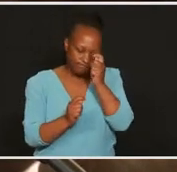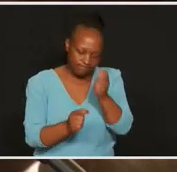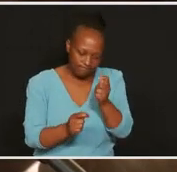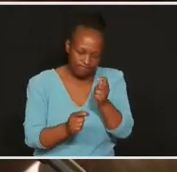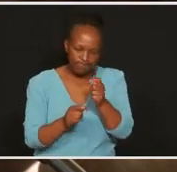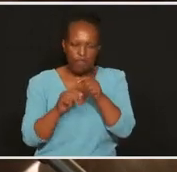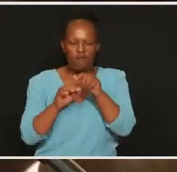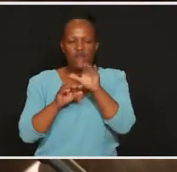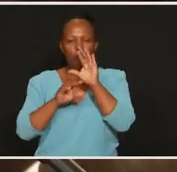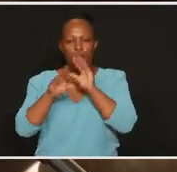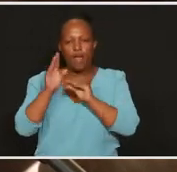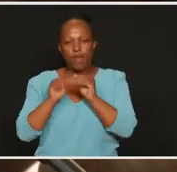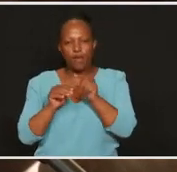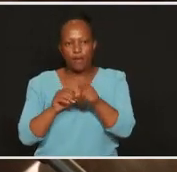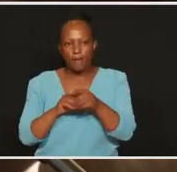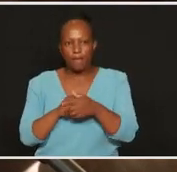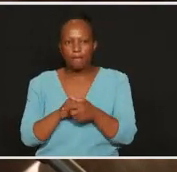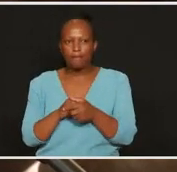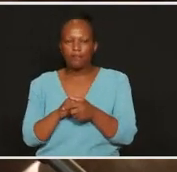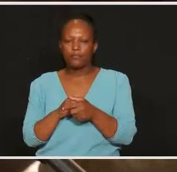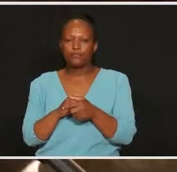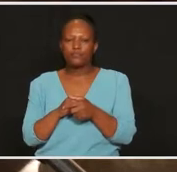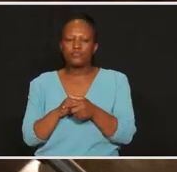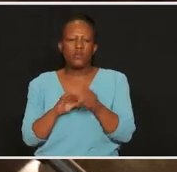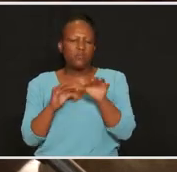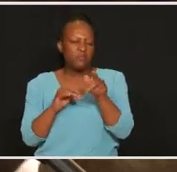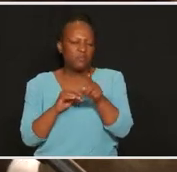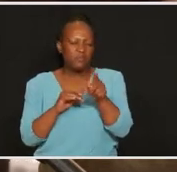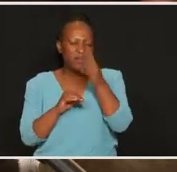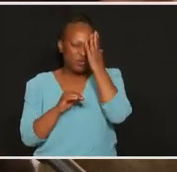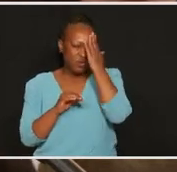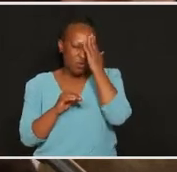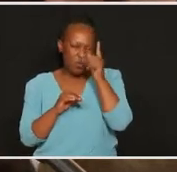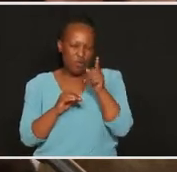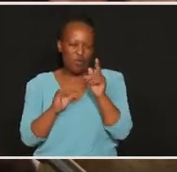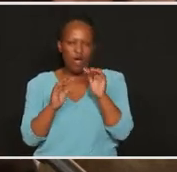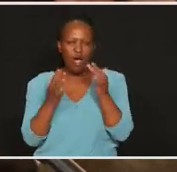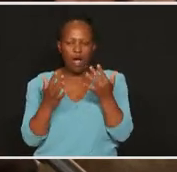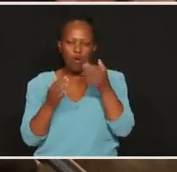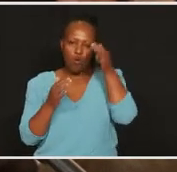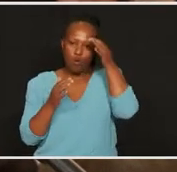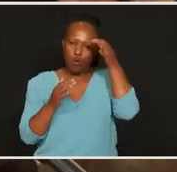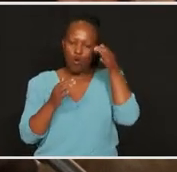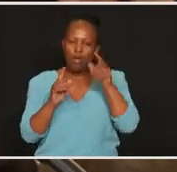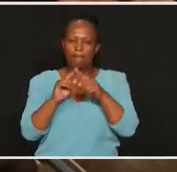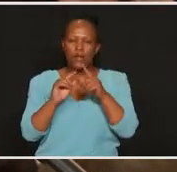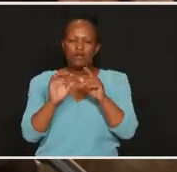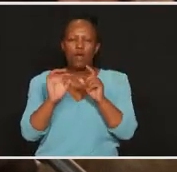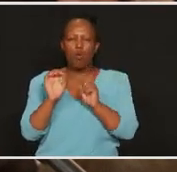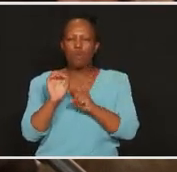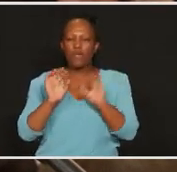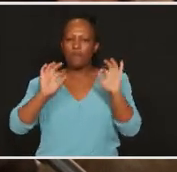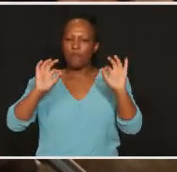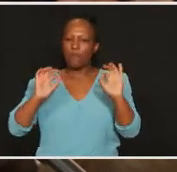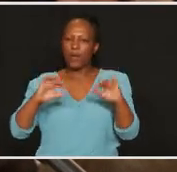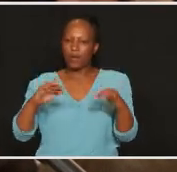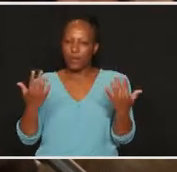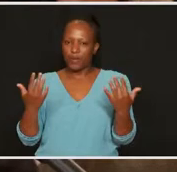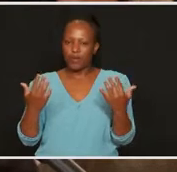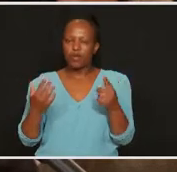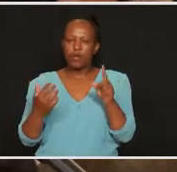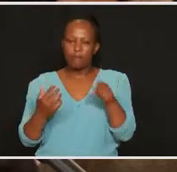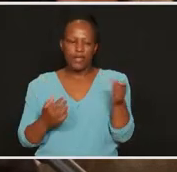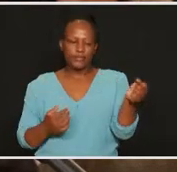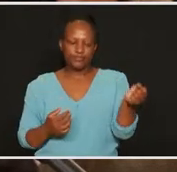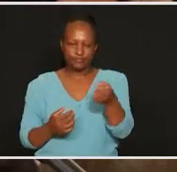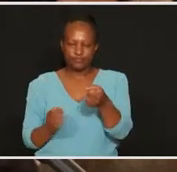of learning those that knows how to coach but they don't have proper qualifications they must be